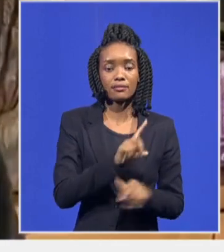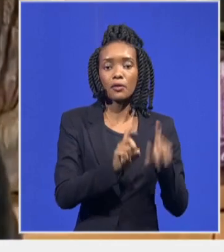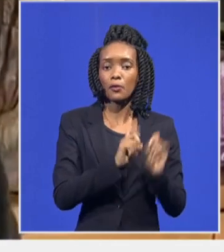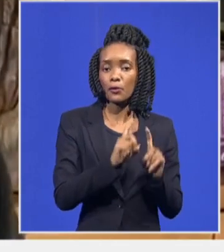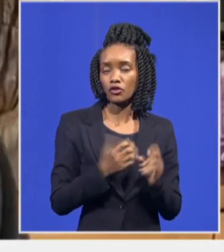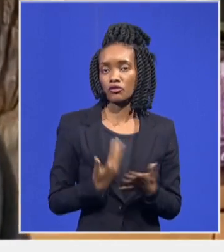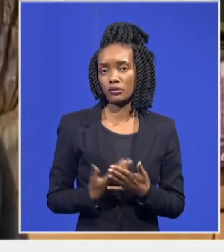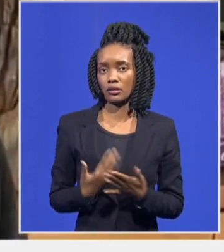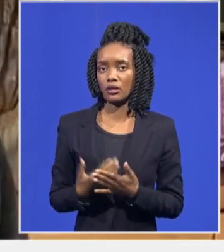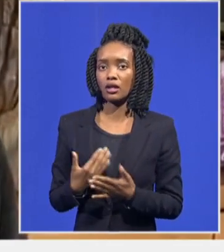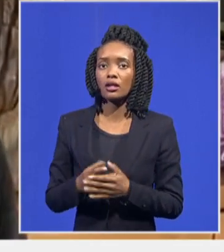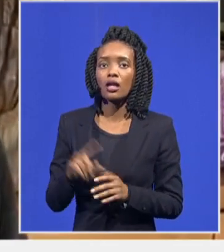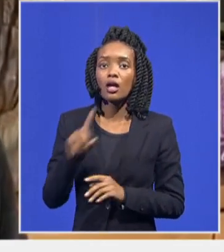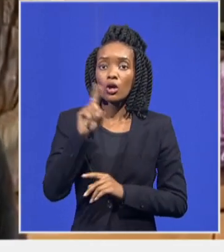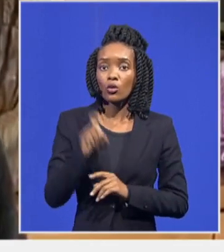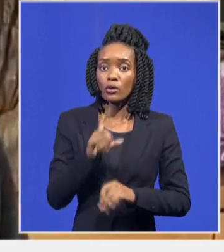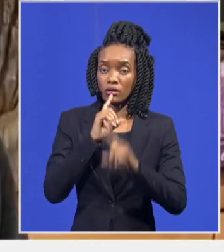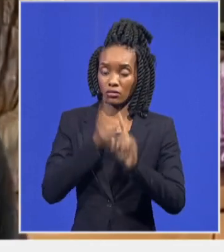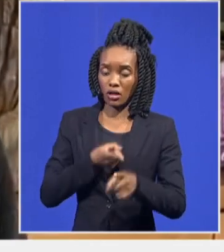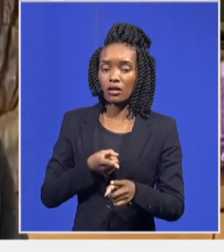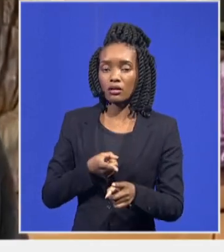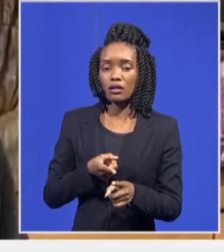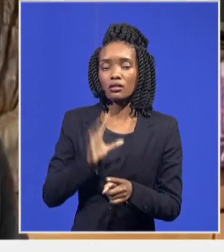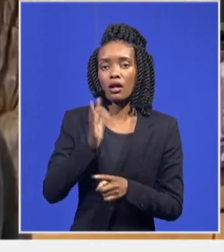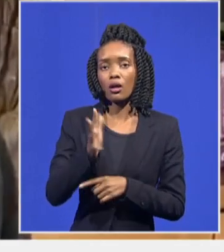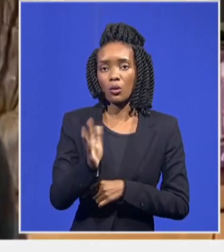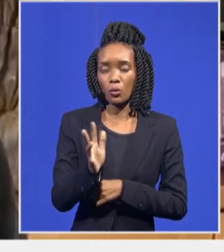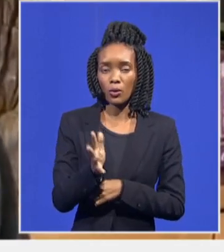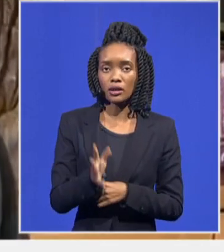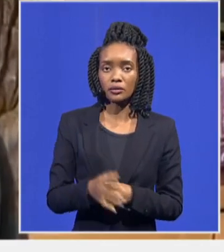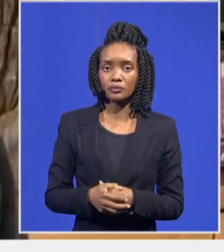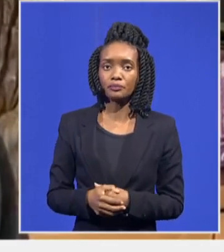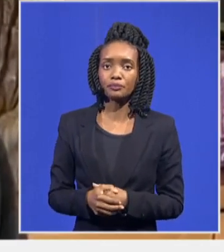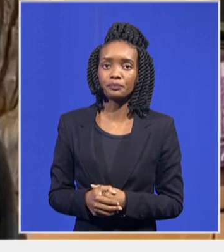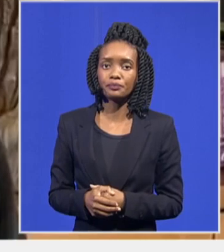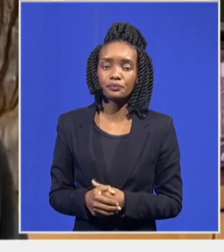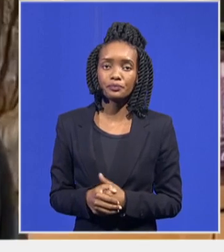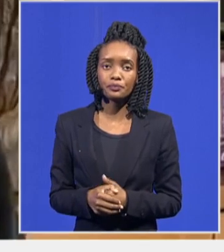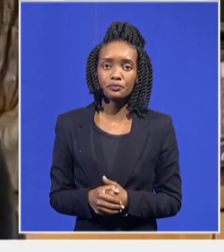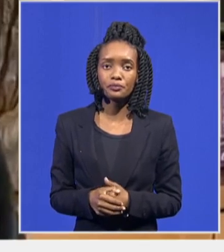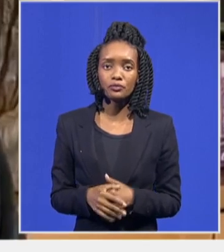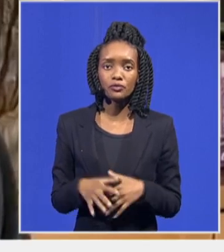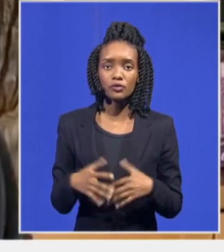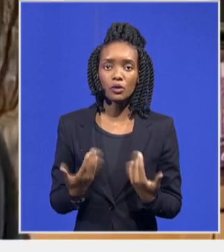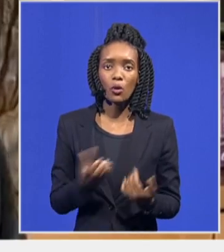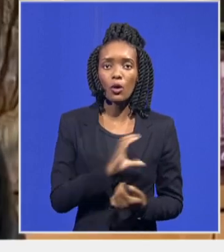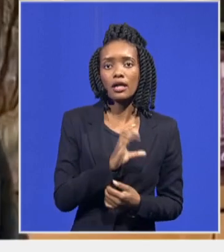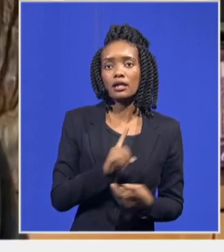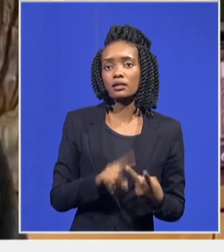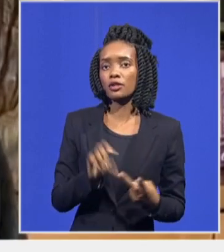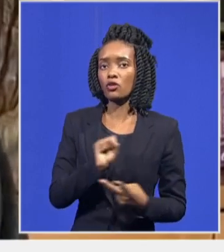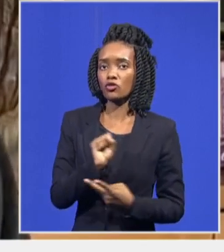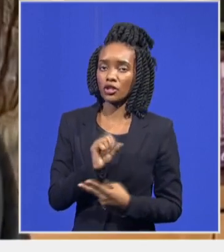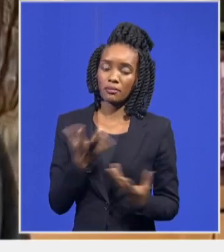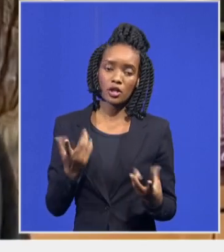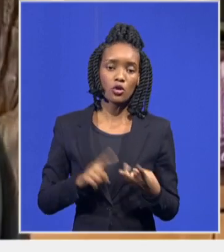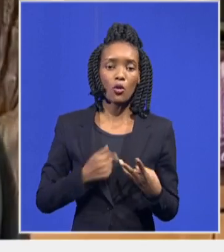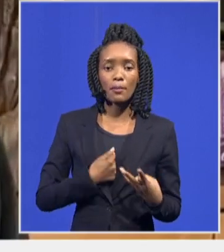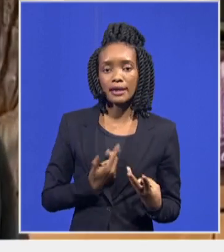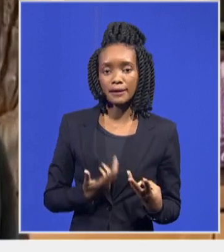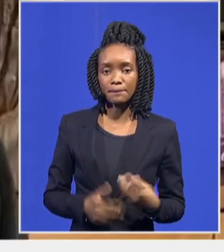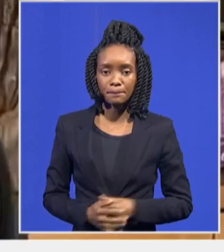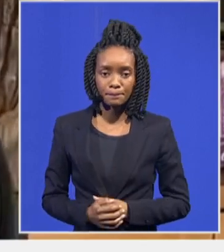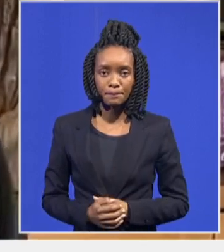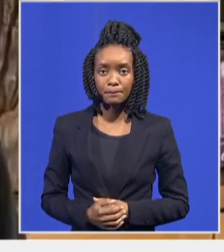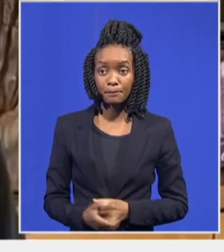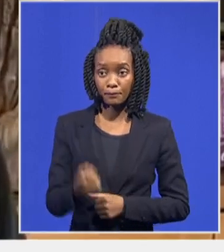in the Q&A, which we will field to either of Crispin, Shamini, or myself. Rudy, the